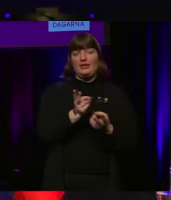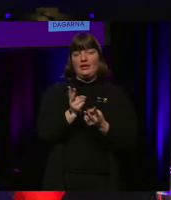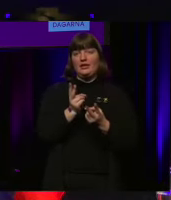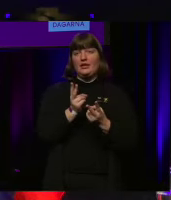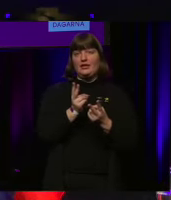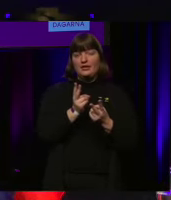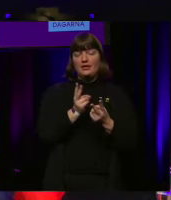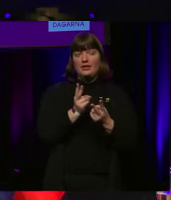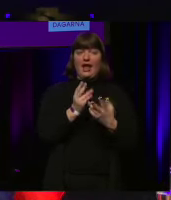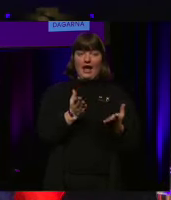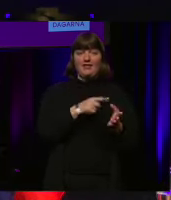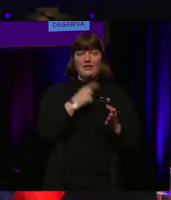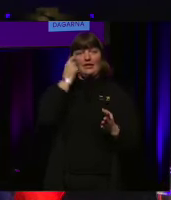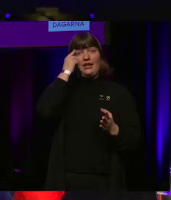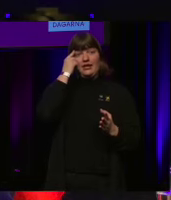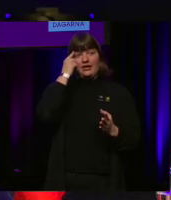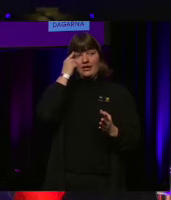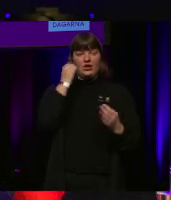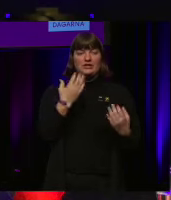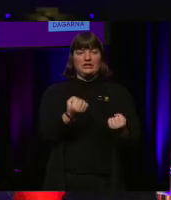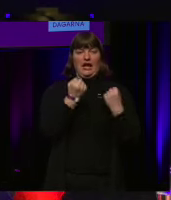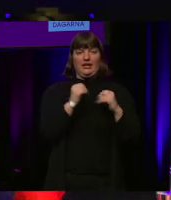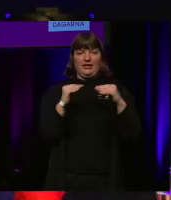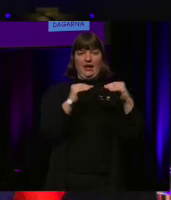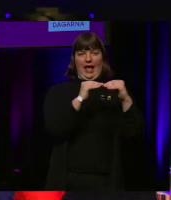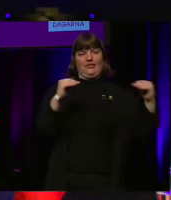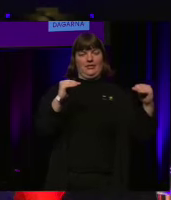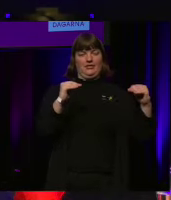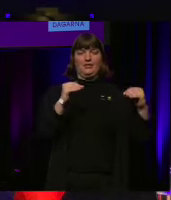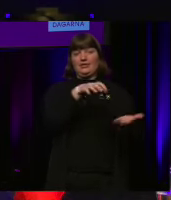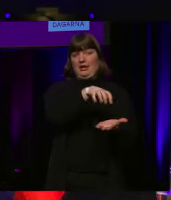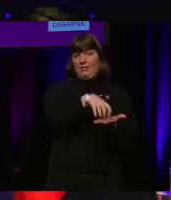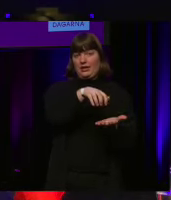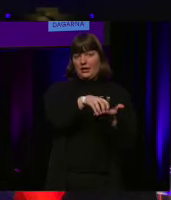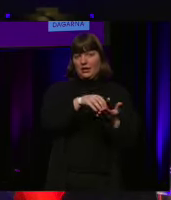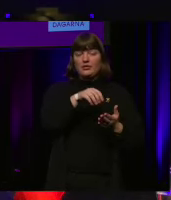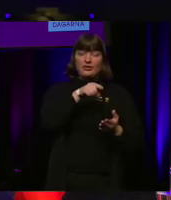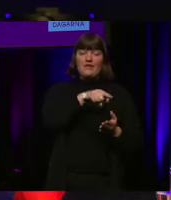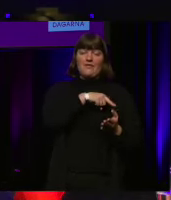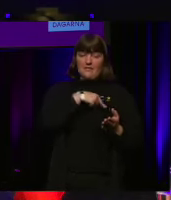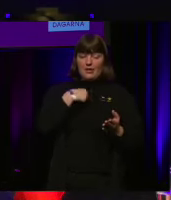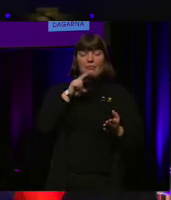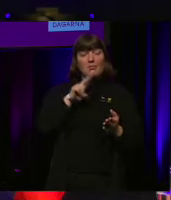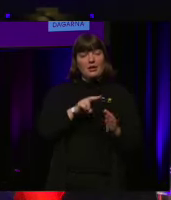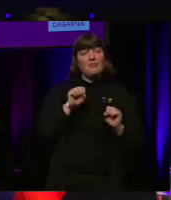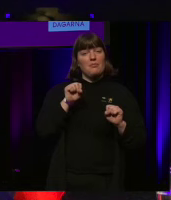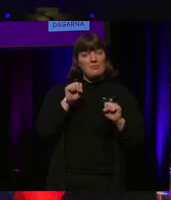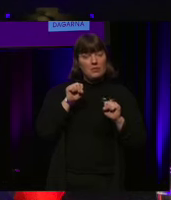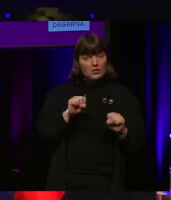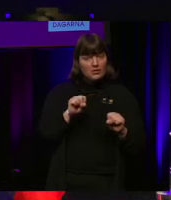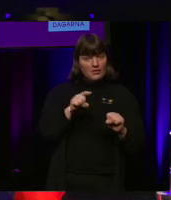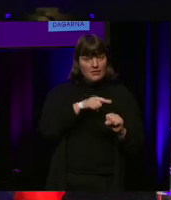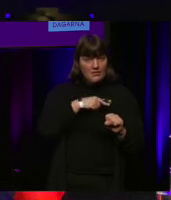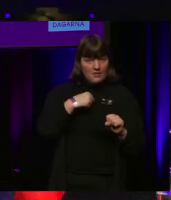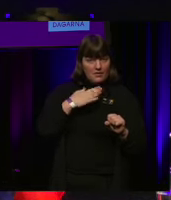is the idea of strong equality, as I call it. And there we really need to. Do we want to